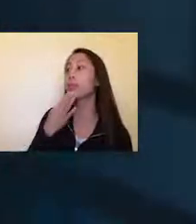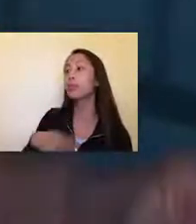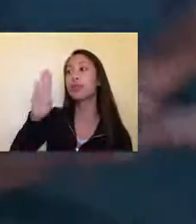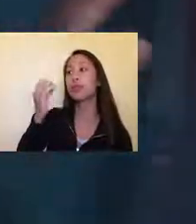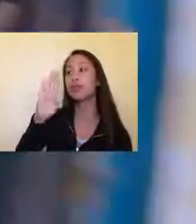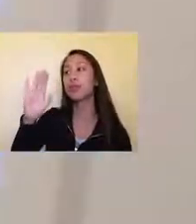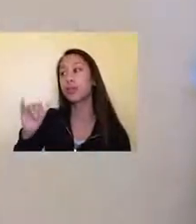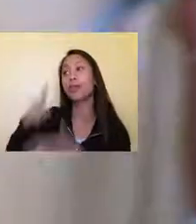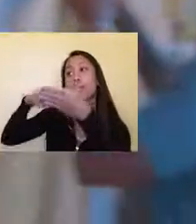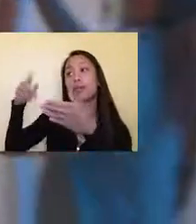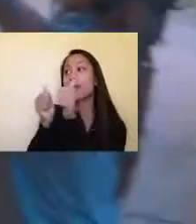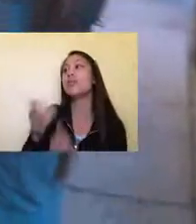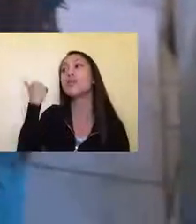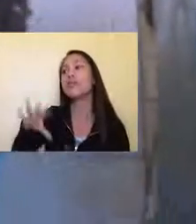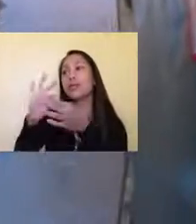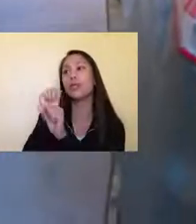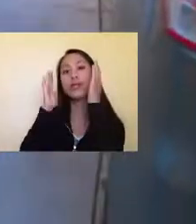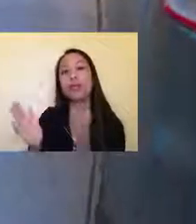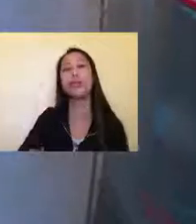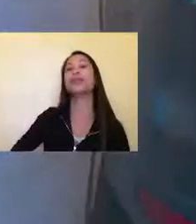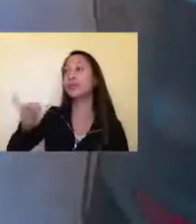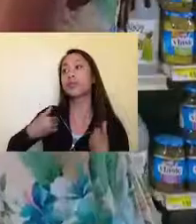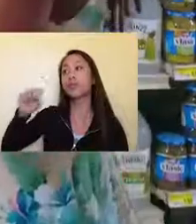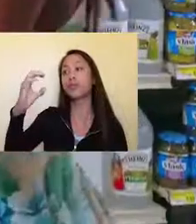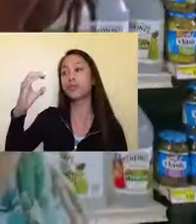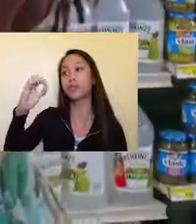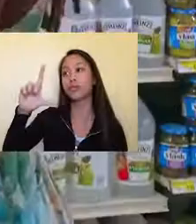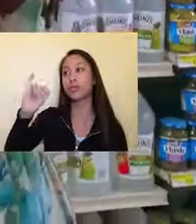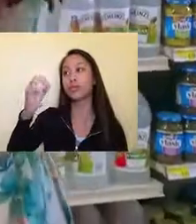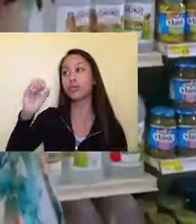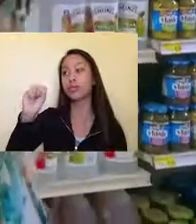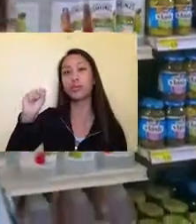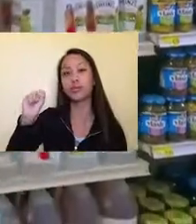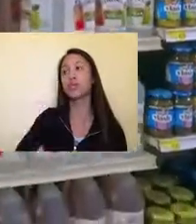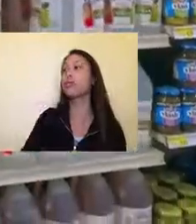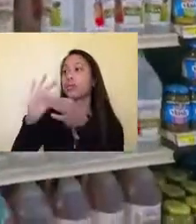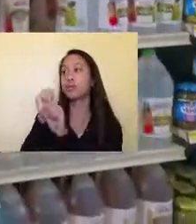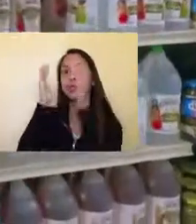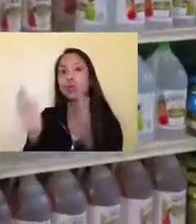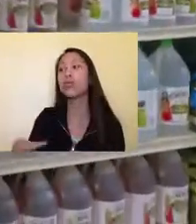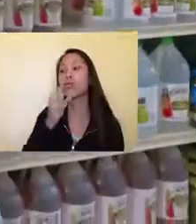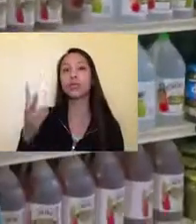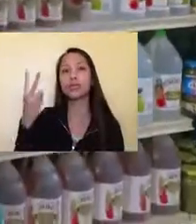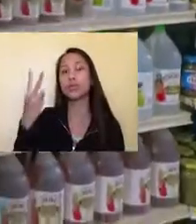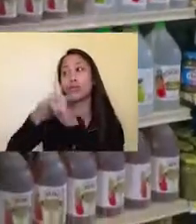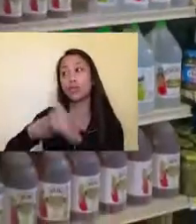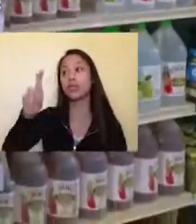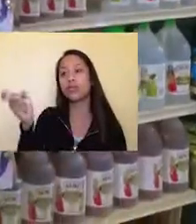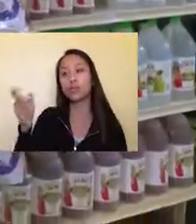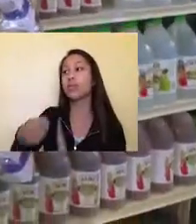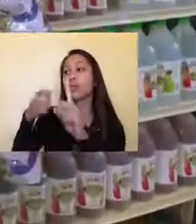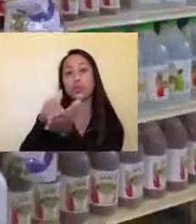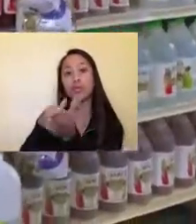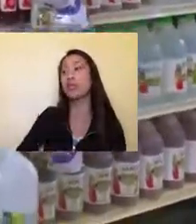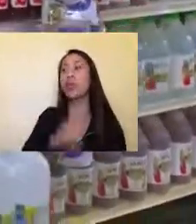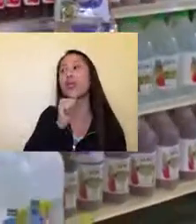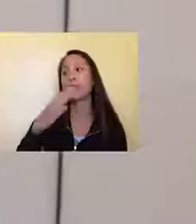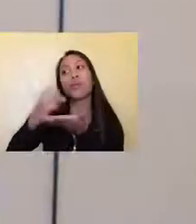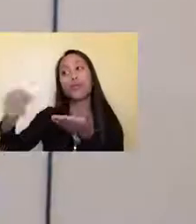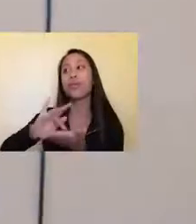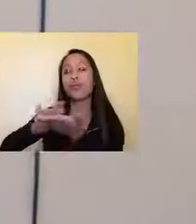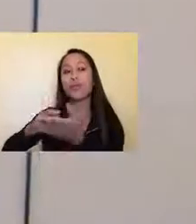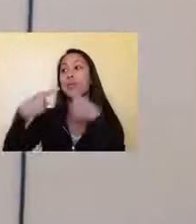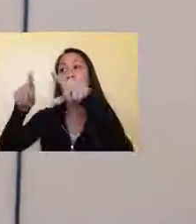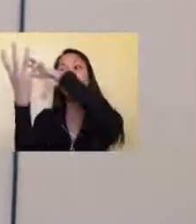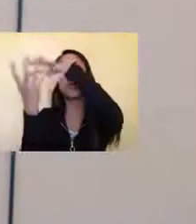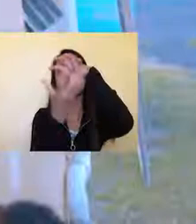my shutters. Good. Bobby is checking up on his former coworker who has scoliosis. They got 2 months' prescription